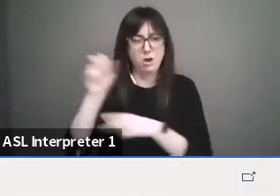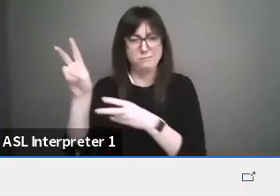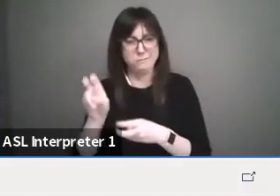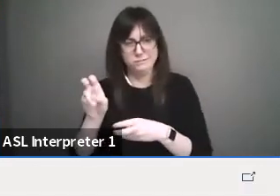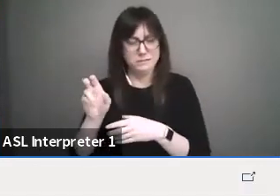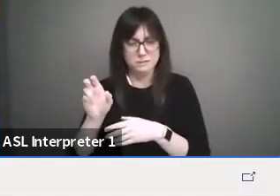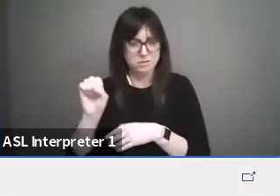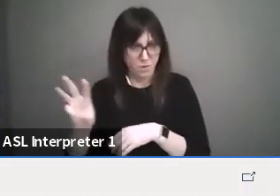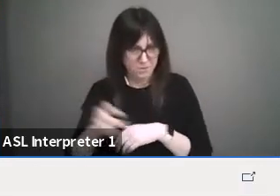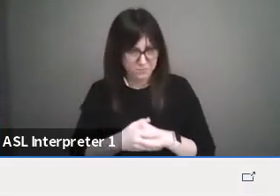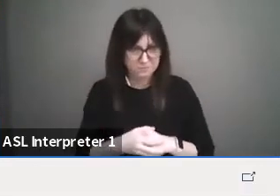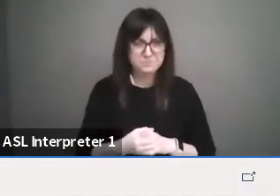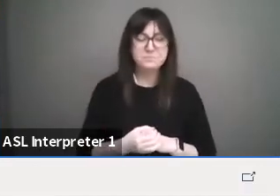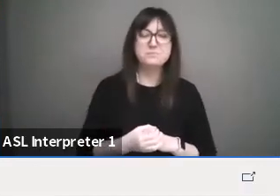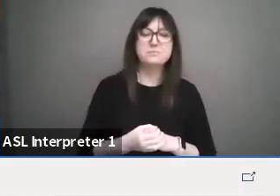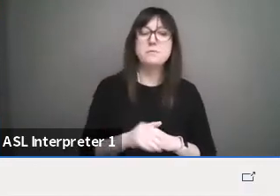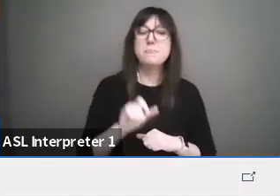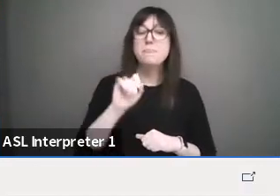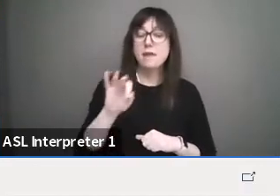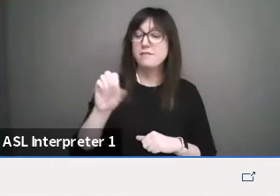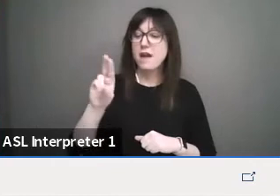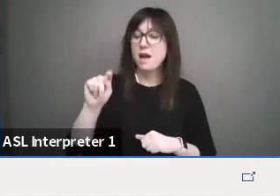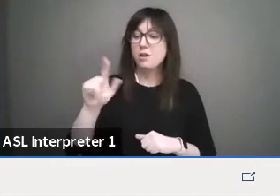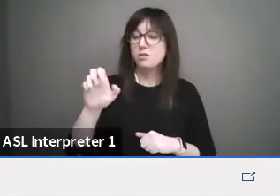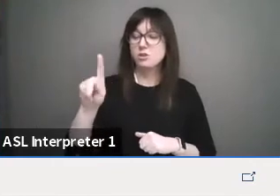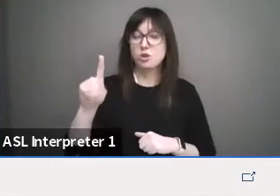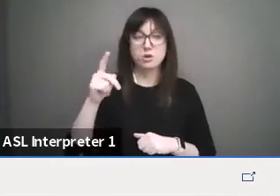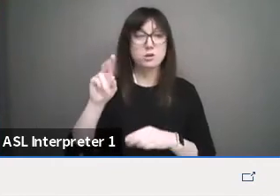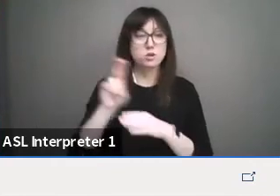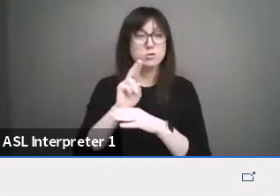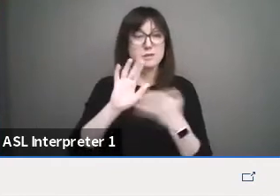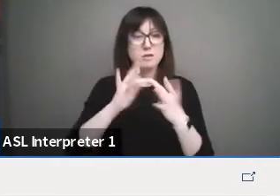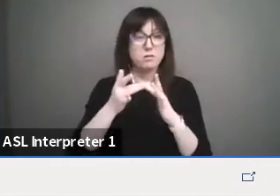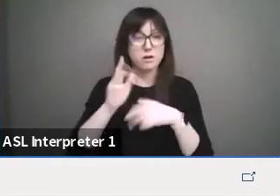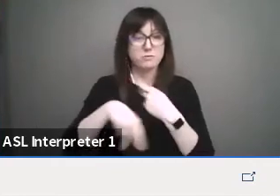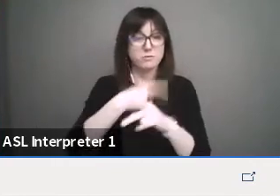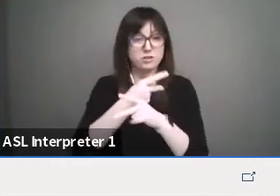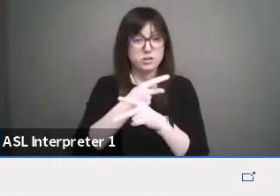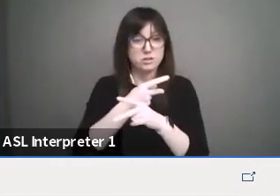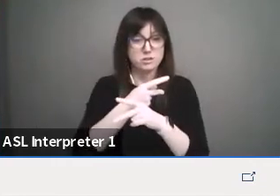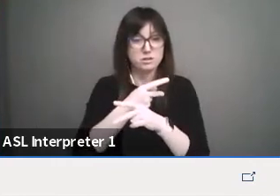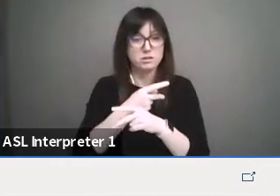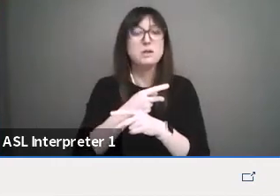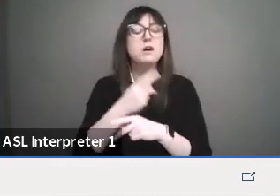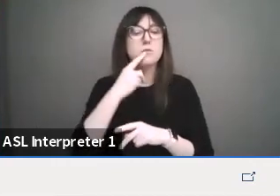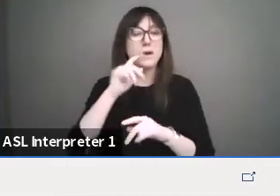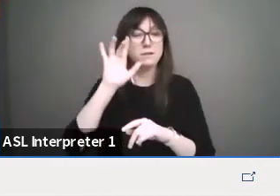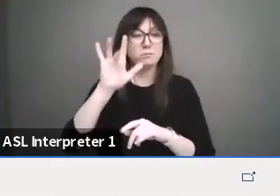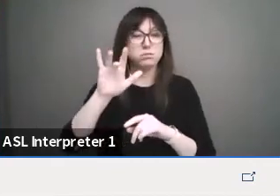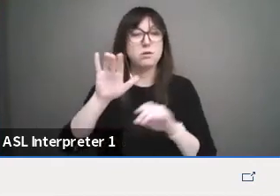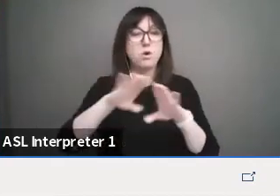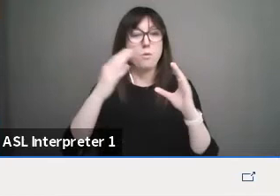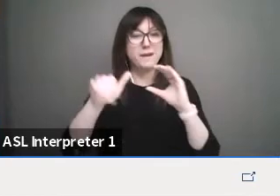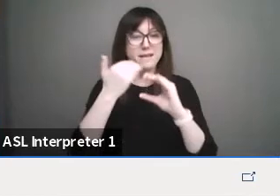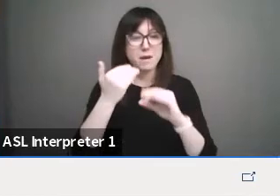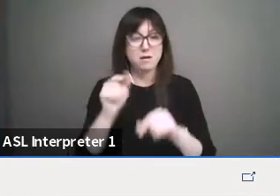different. If you have Outlook for web, you can select the 3 dots when composing an email and you can get